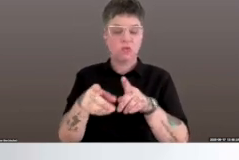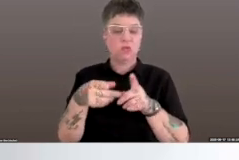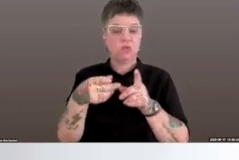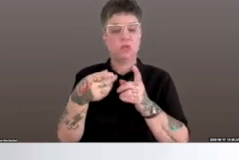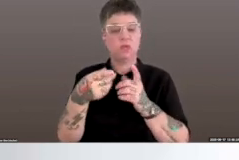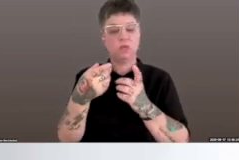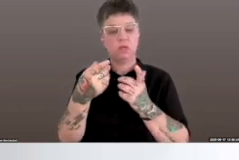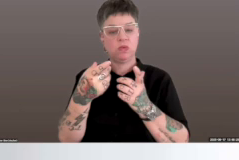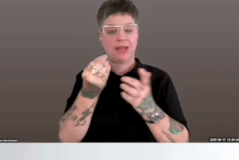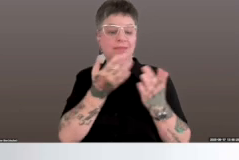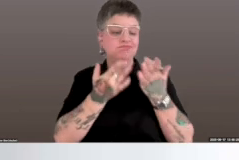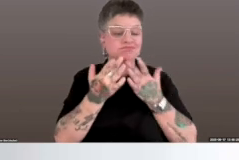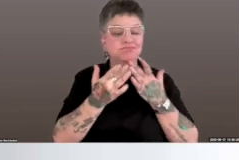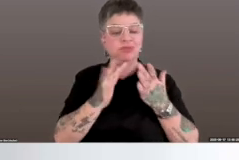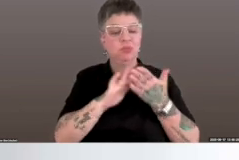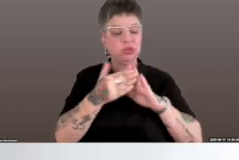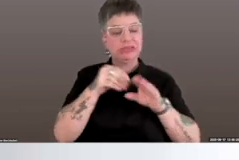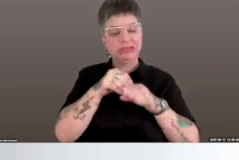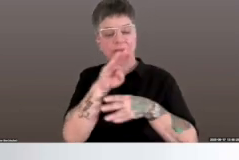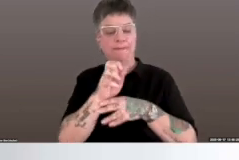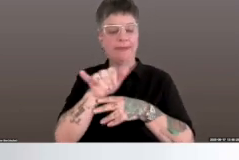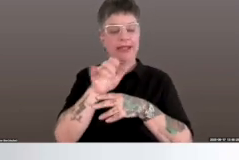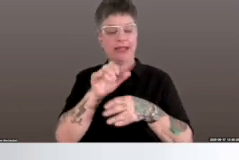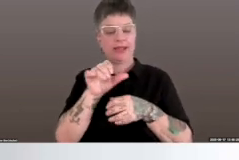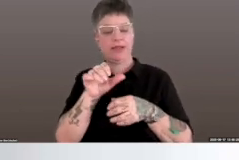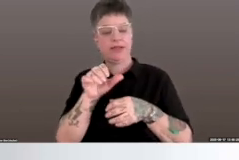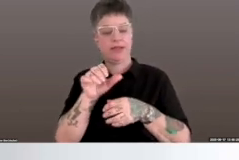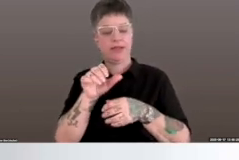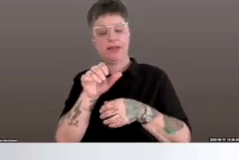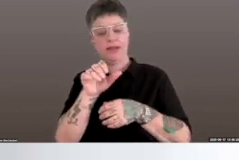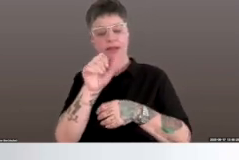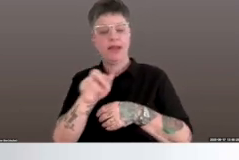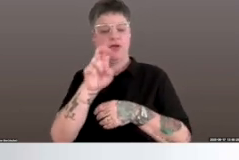in disadvantaged communities in the Bay Area, who's administering funds?